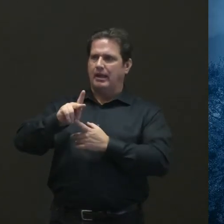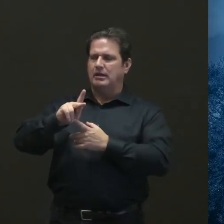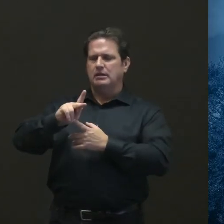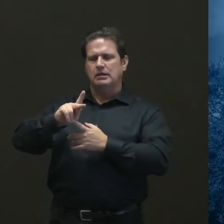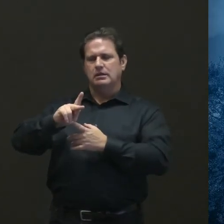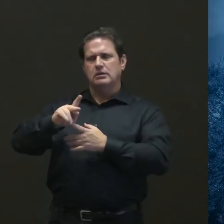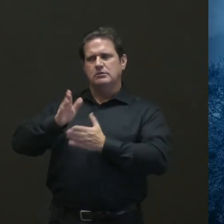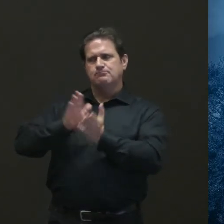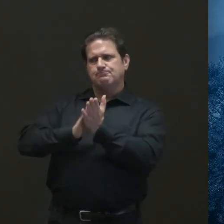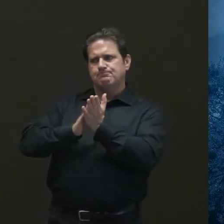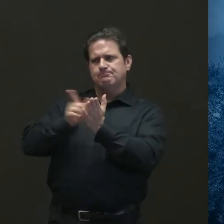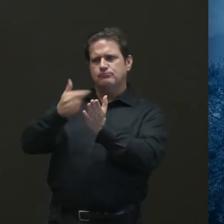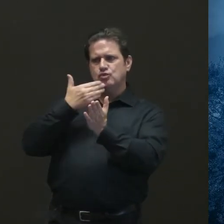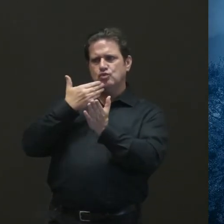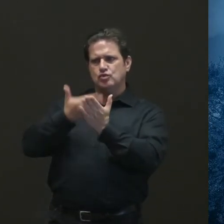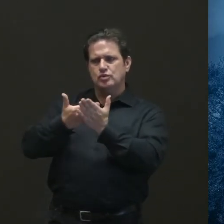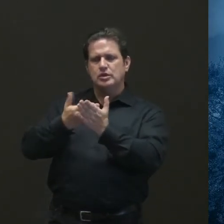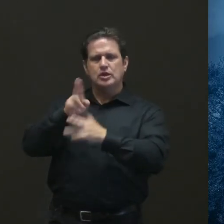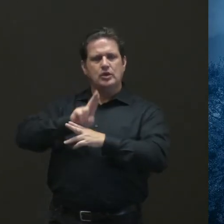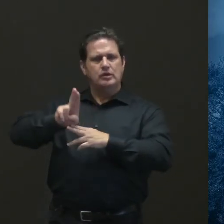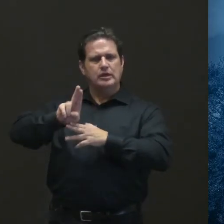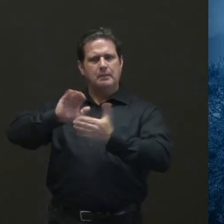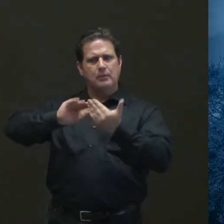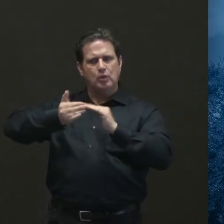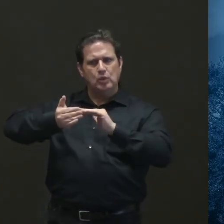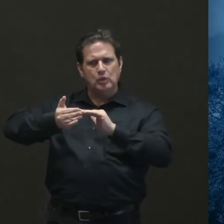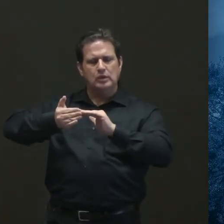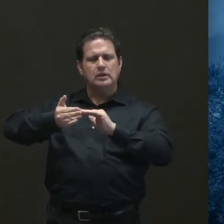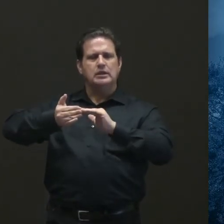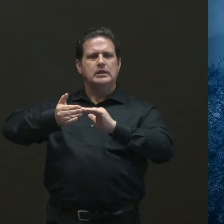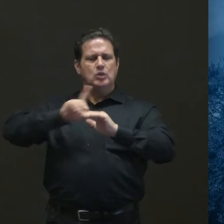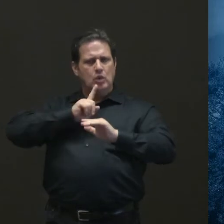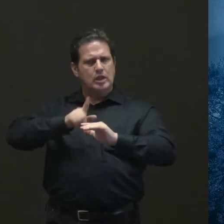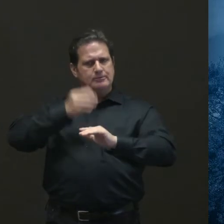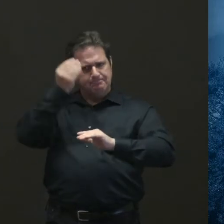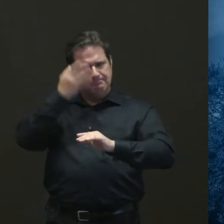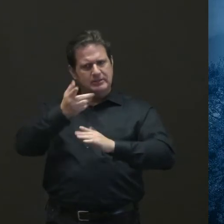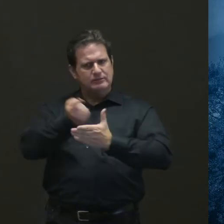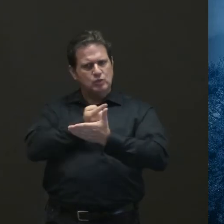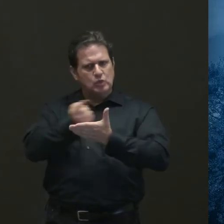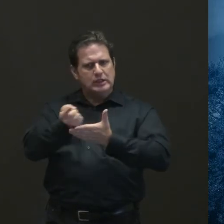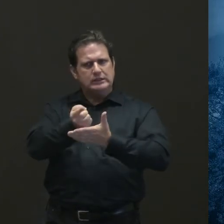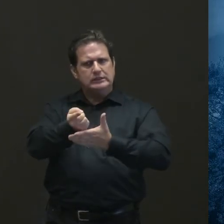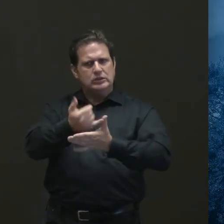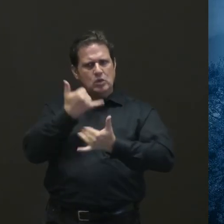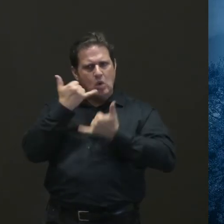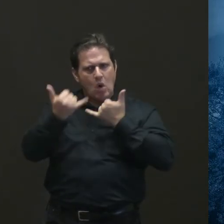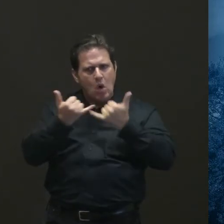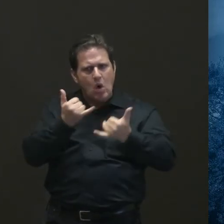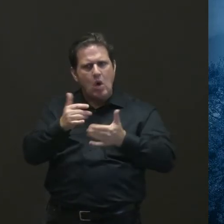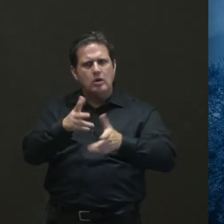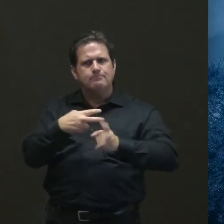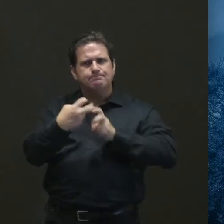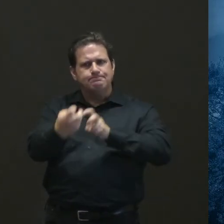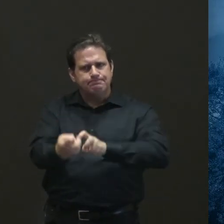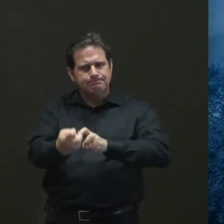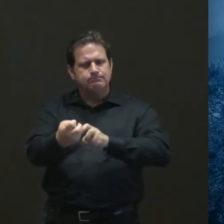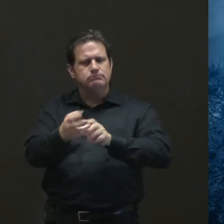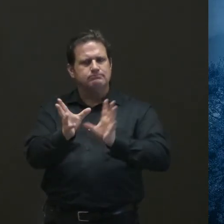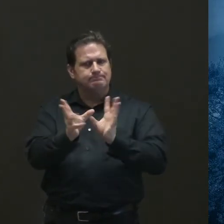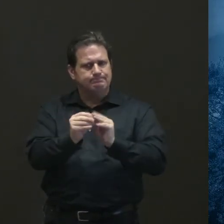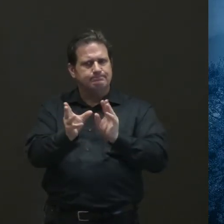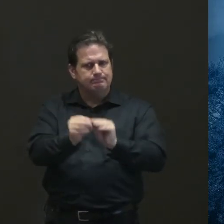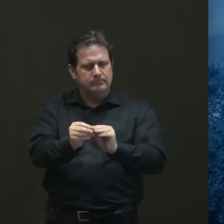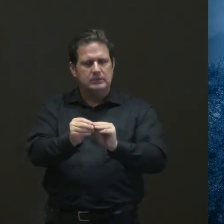working with the university communities and really having these weekly coordination calls. We've stepped up the tempo a little bit. I had